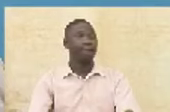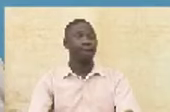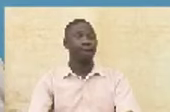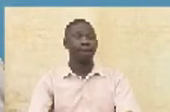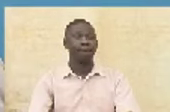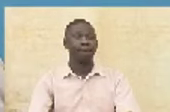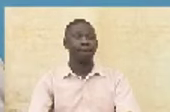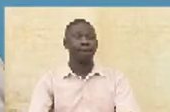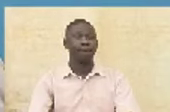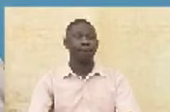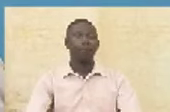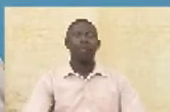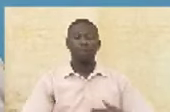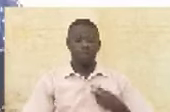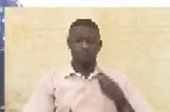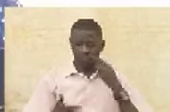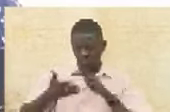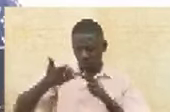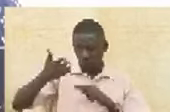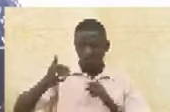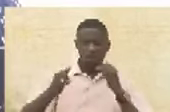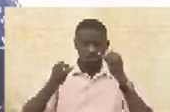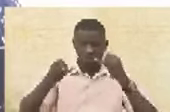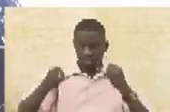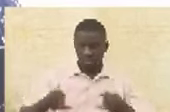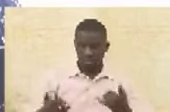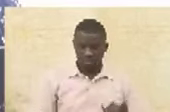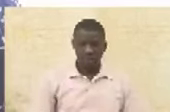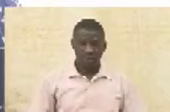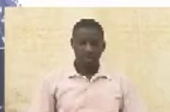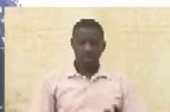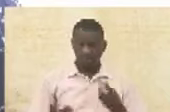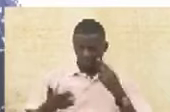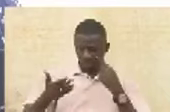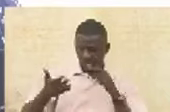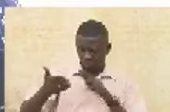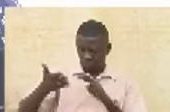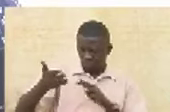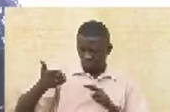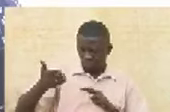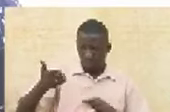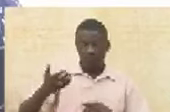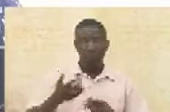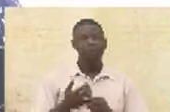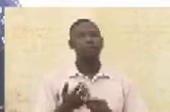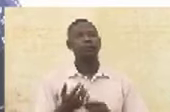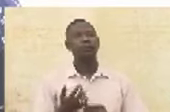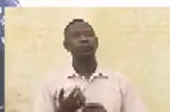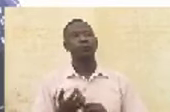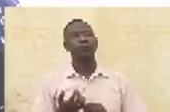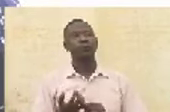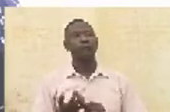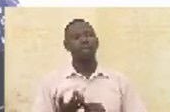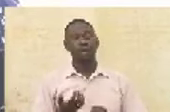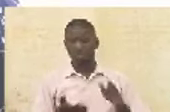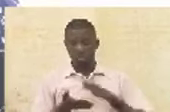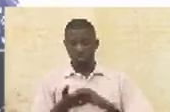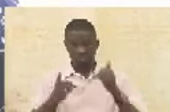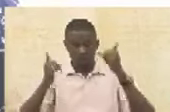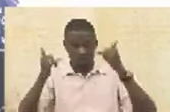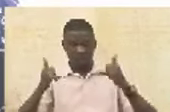I am looking at your statement right now. And on your